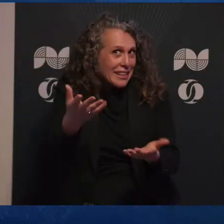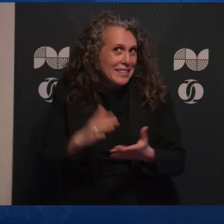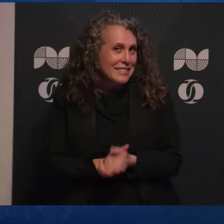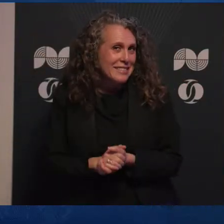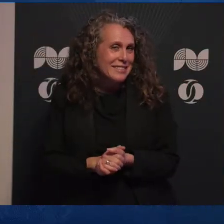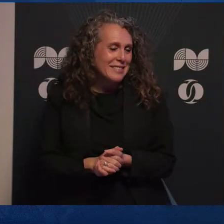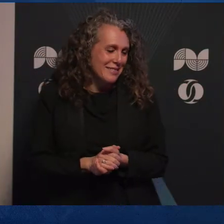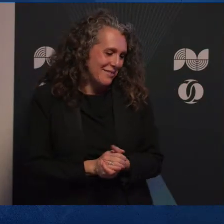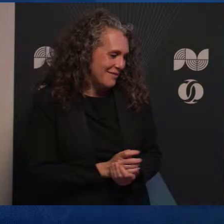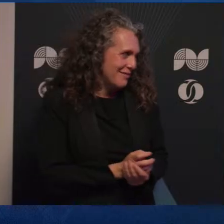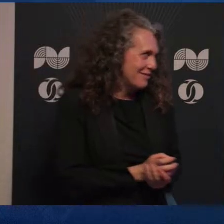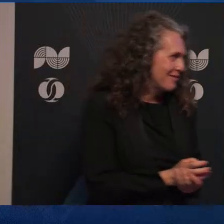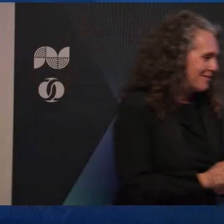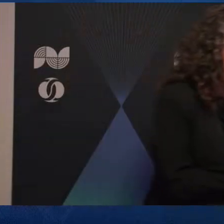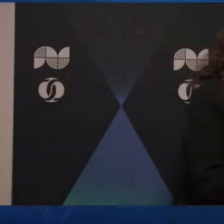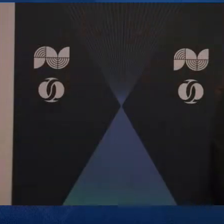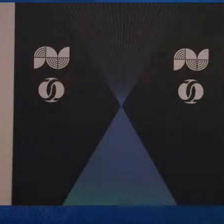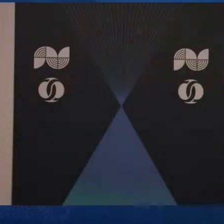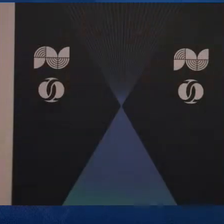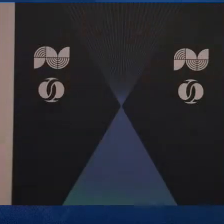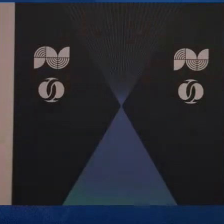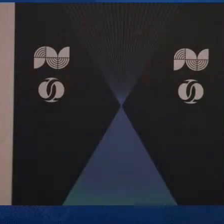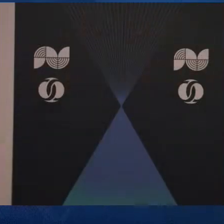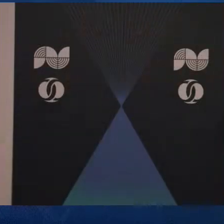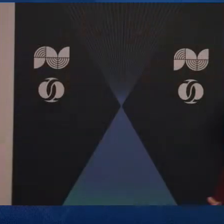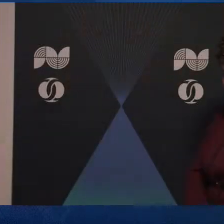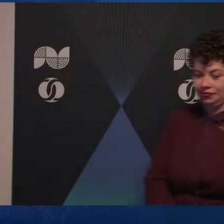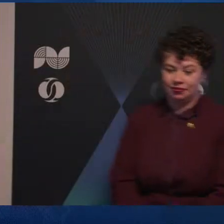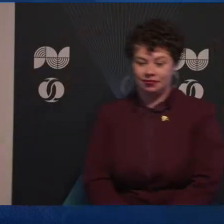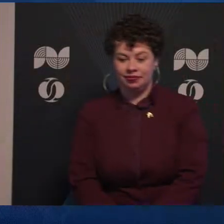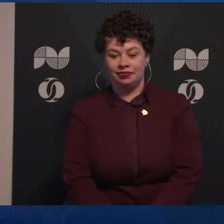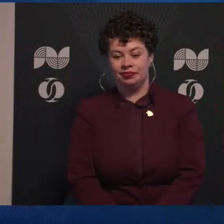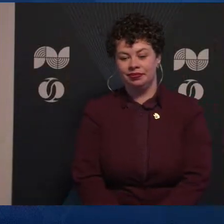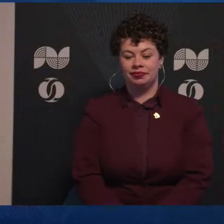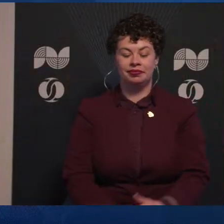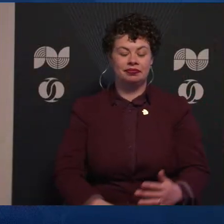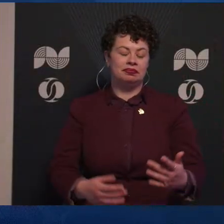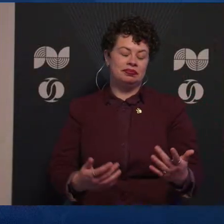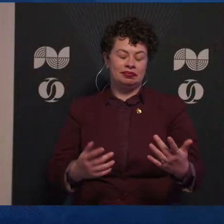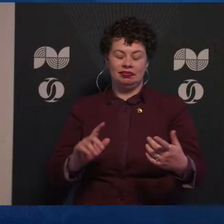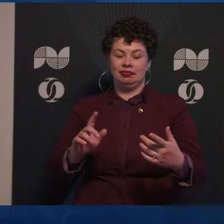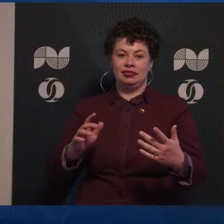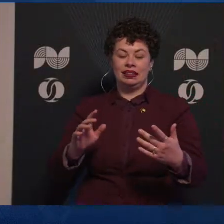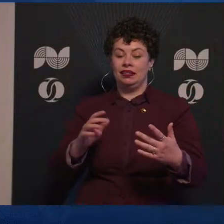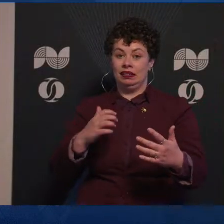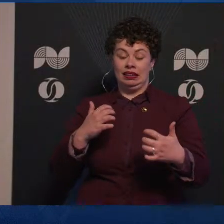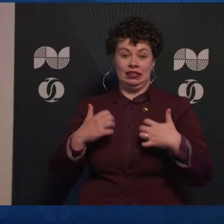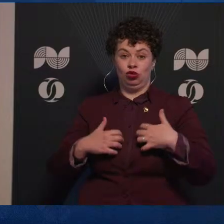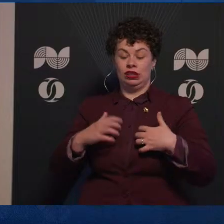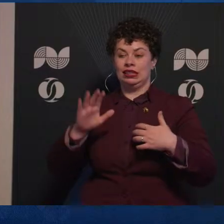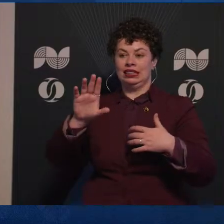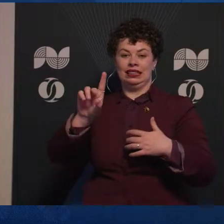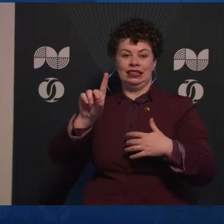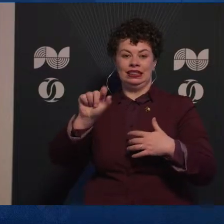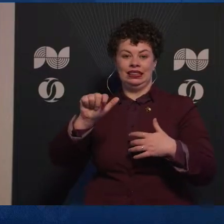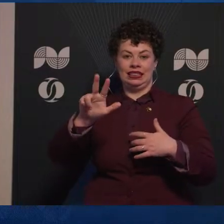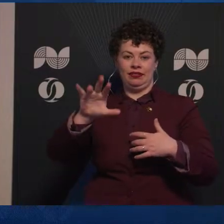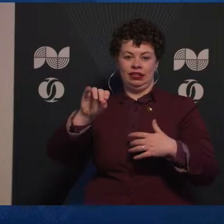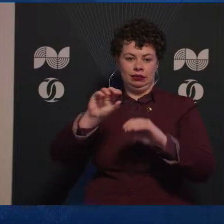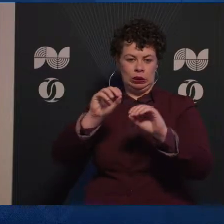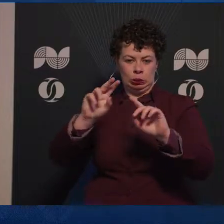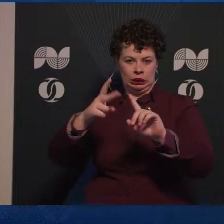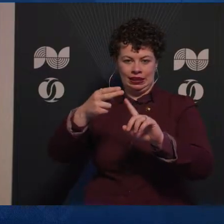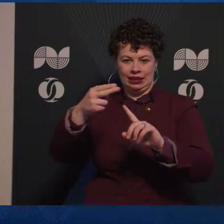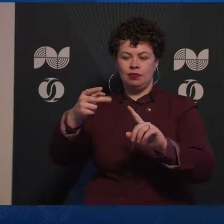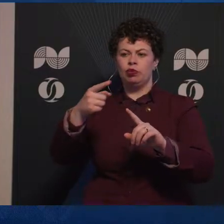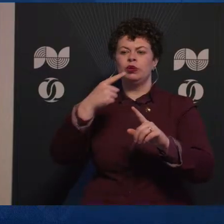before he answers, as it happens, the first question, not knowing that was the question, David doesn't give his surname, said, you mentioned how industrial policy